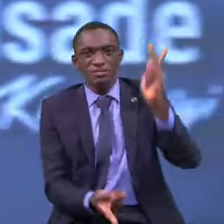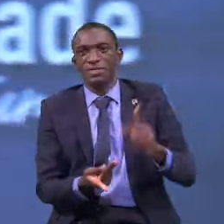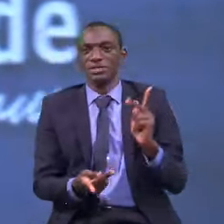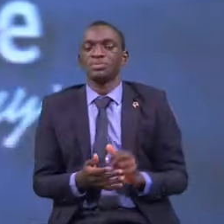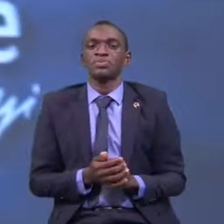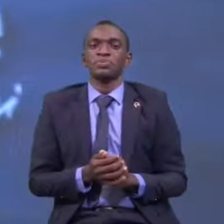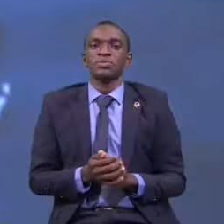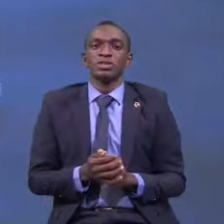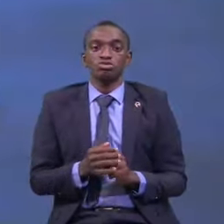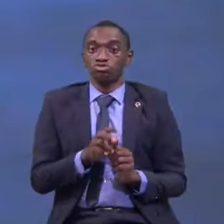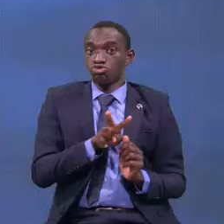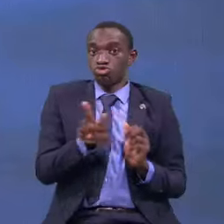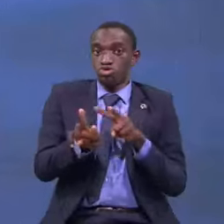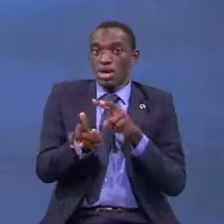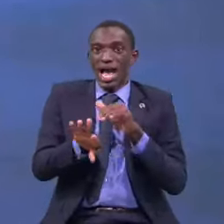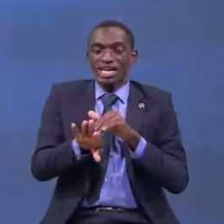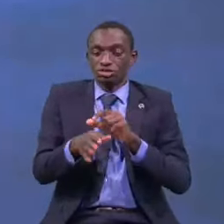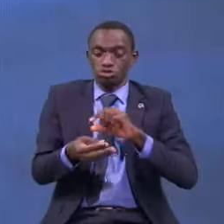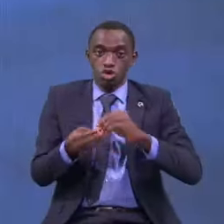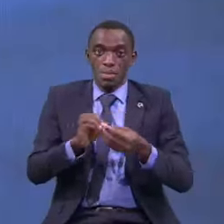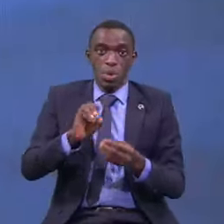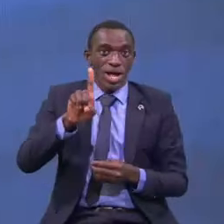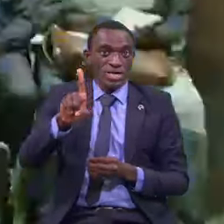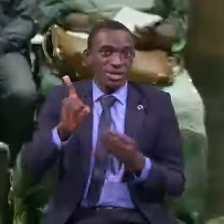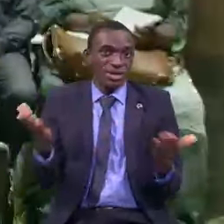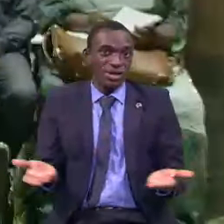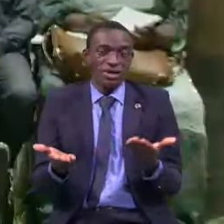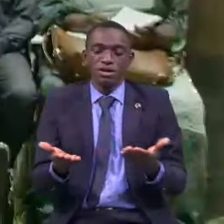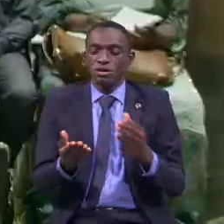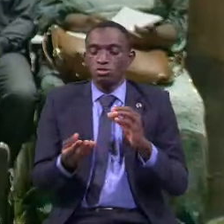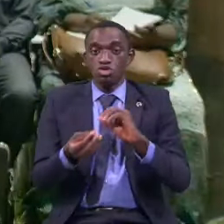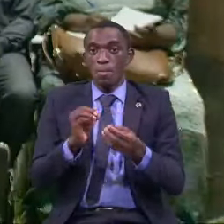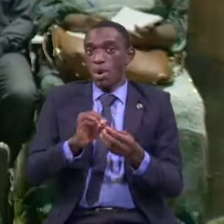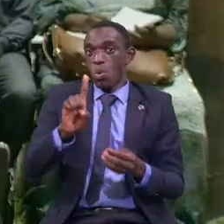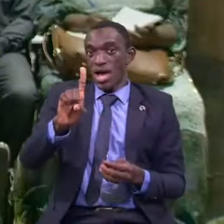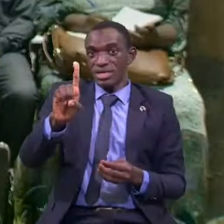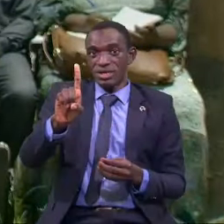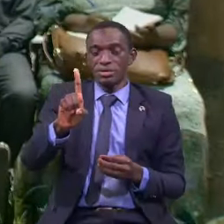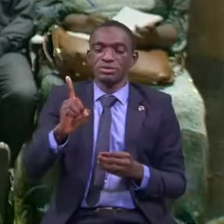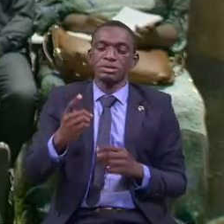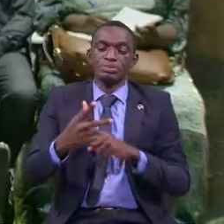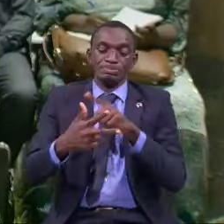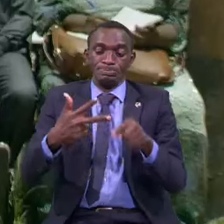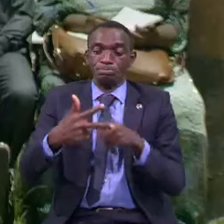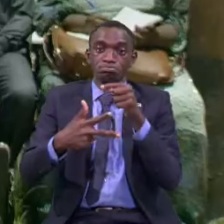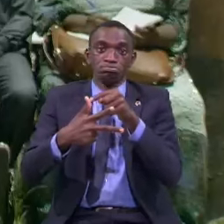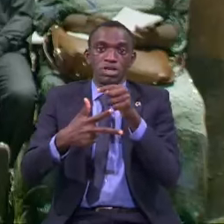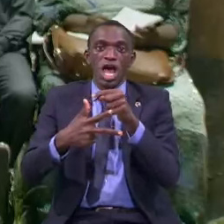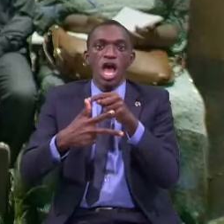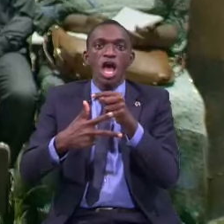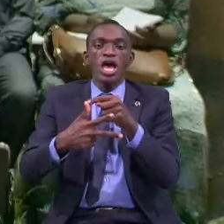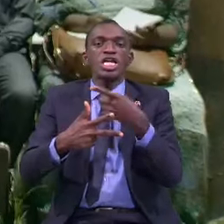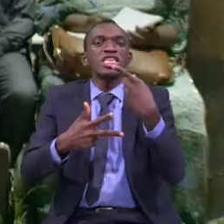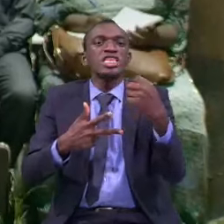Look at number one here. Number one, we're looking at the petition and the prayer for